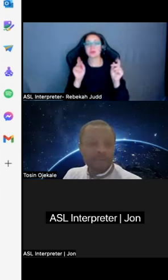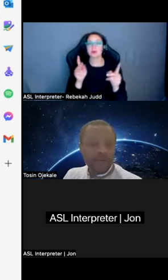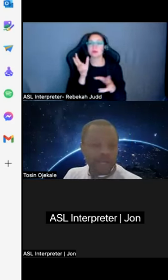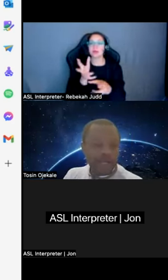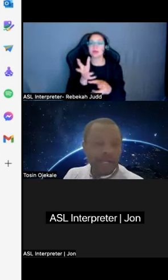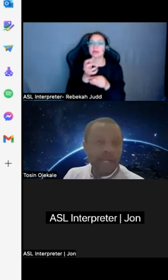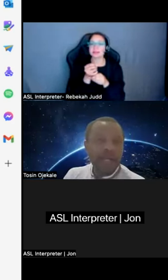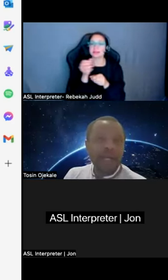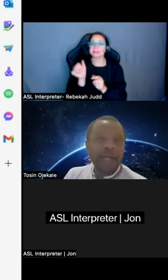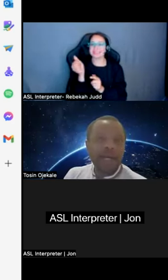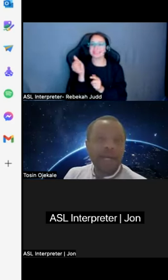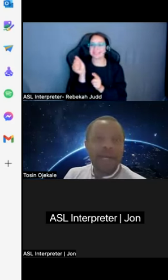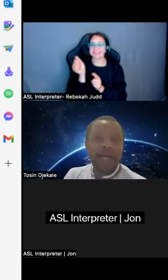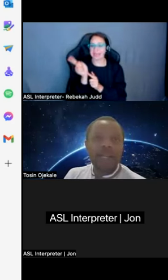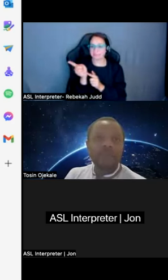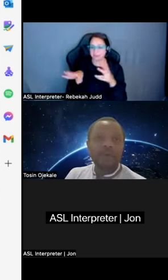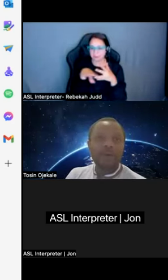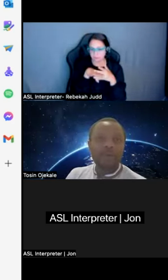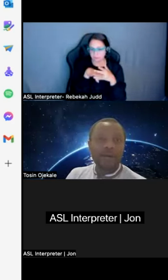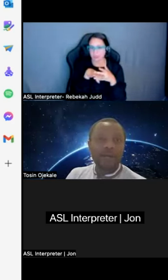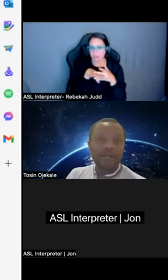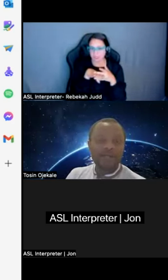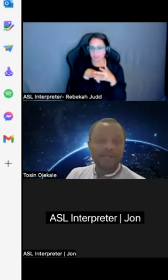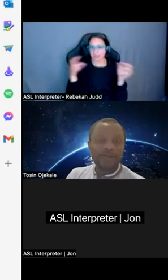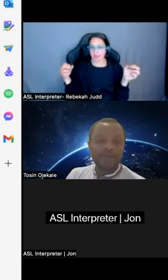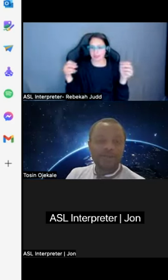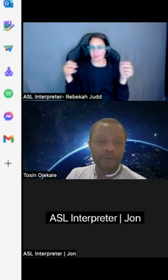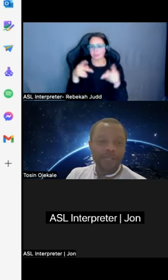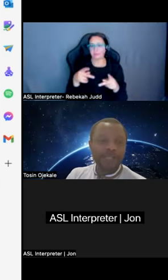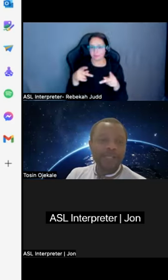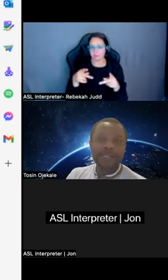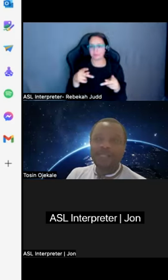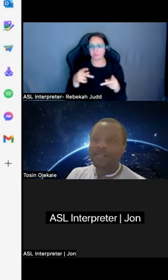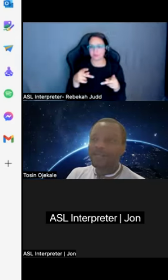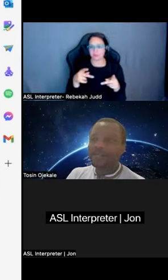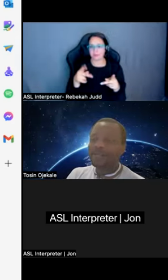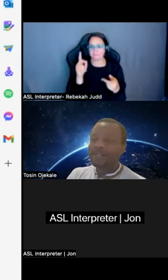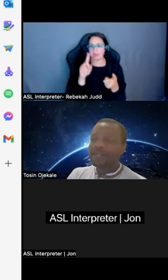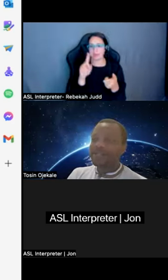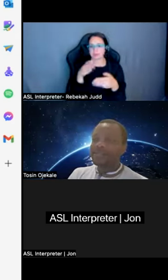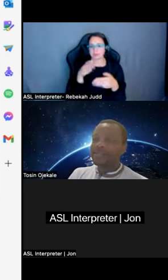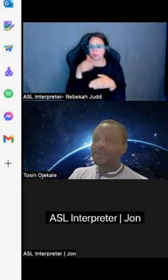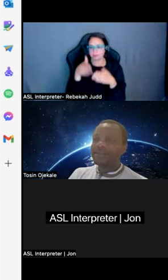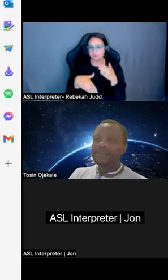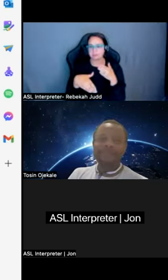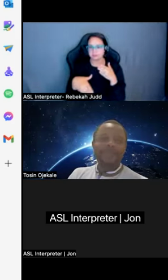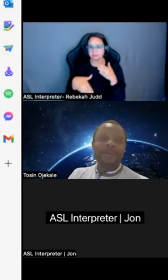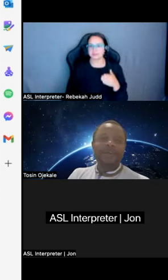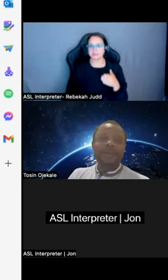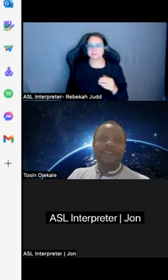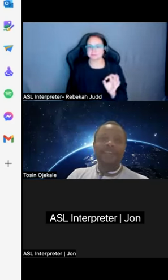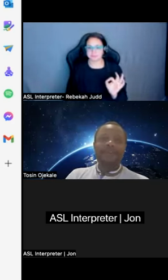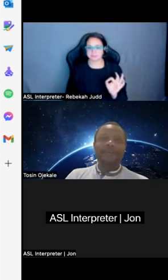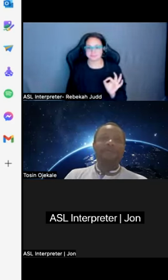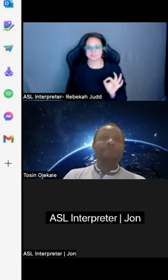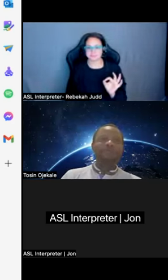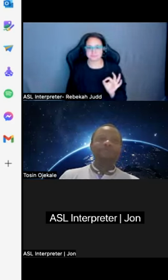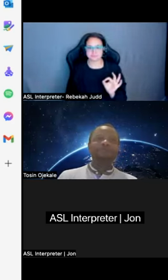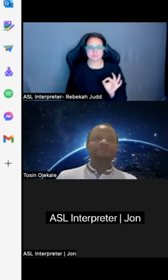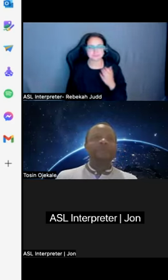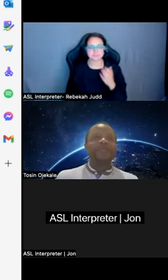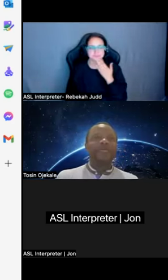minutes break and then we'll come back to complete this. Great, thank you.